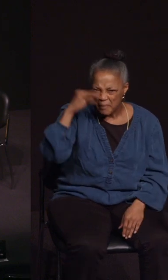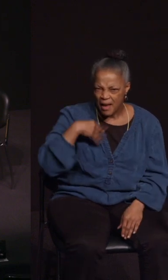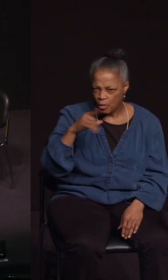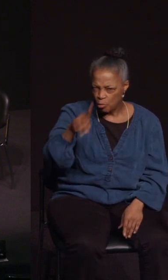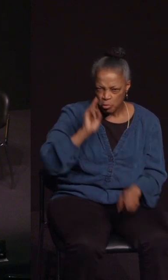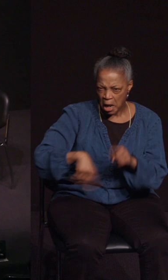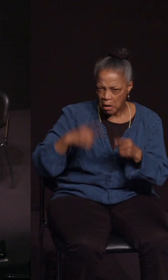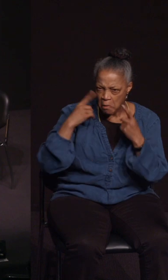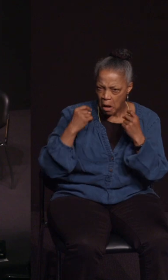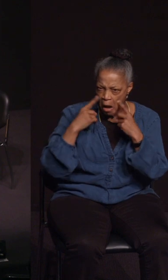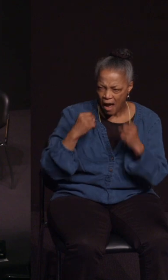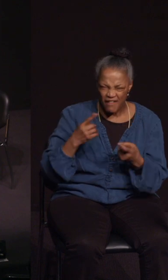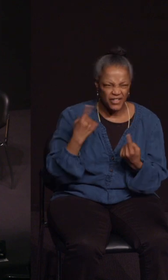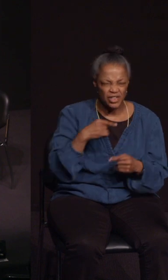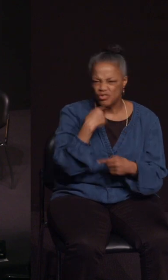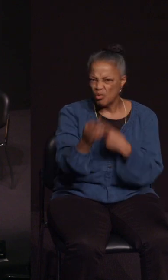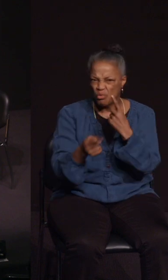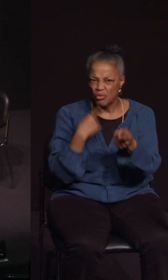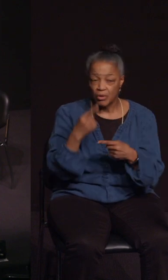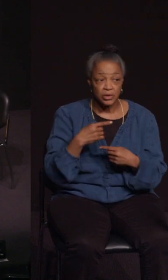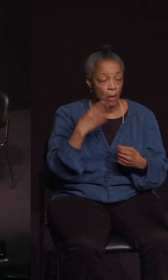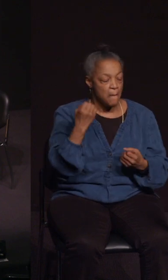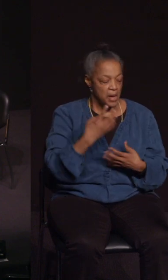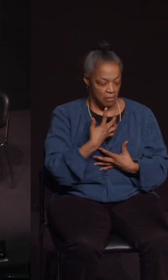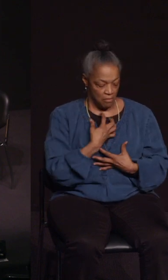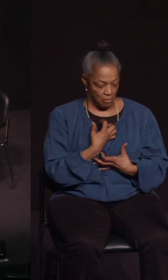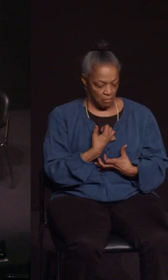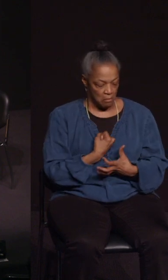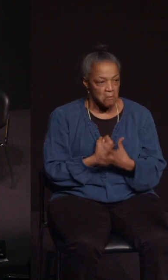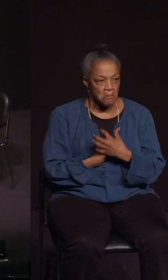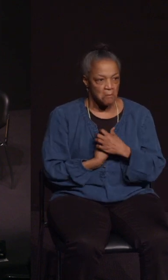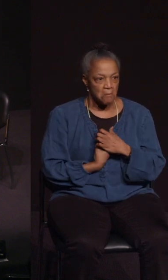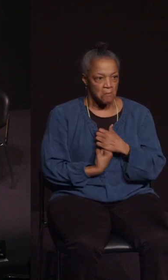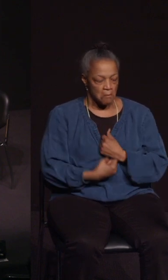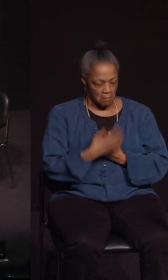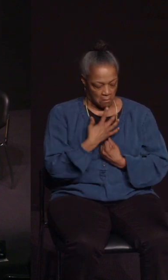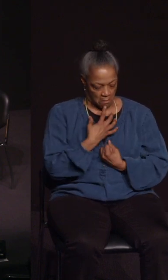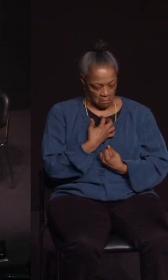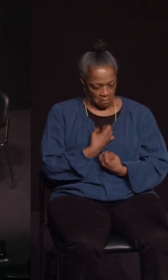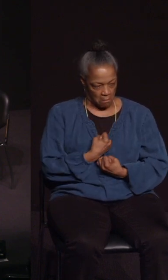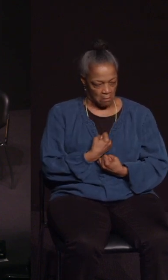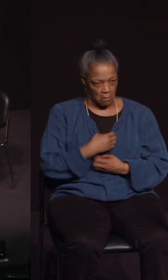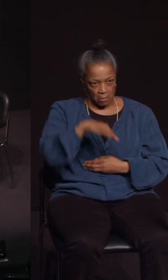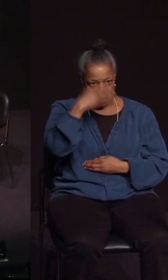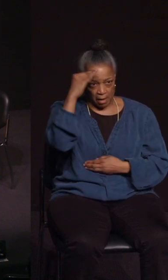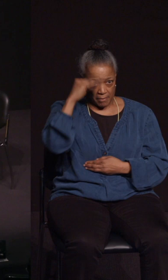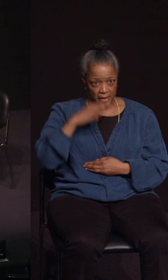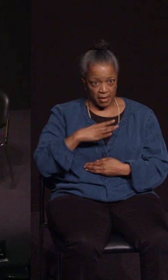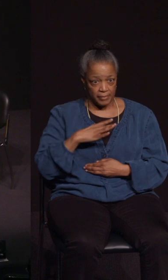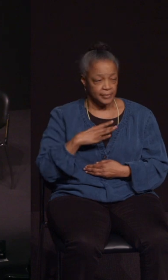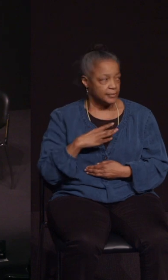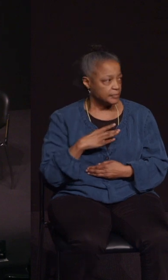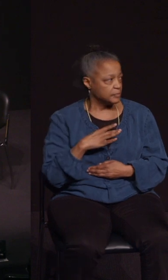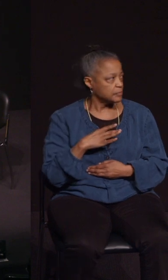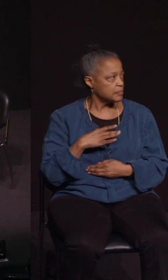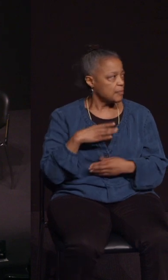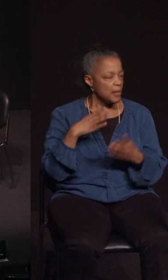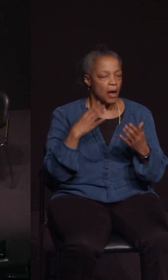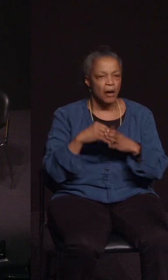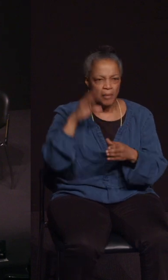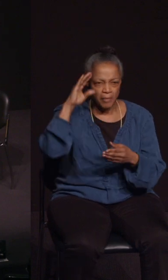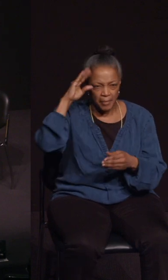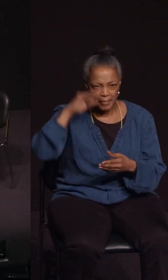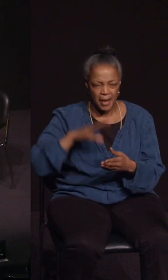cry. So a lot of these men have taken it through their life. And one particular, Vondere Myers